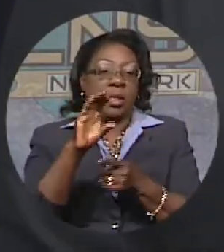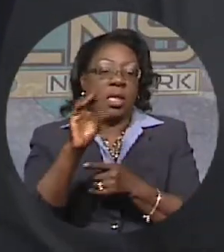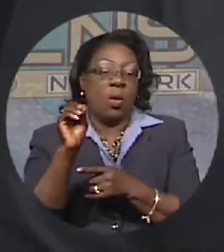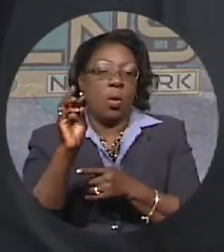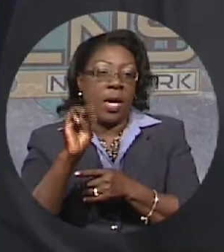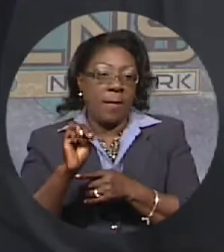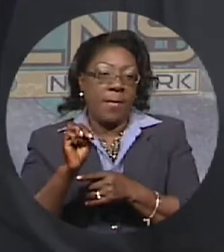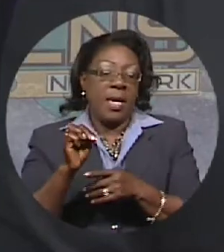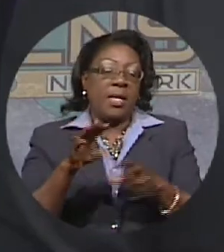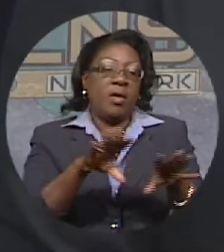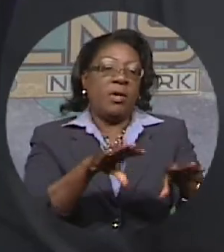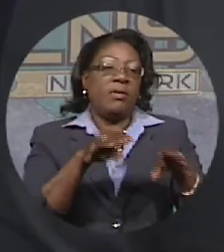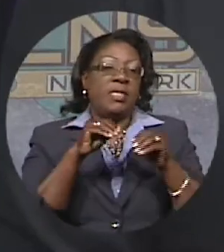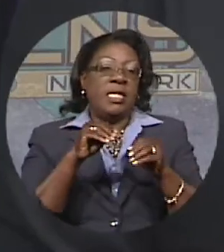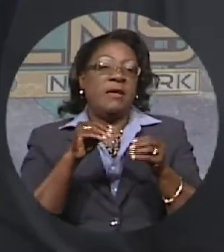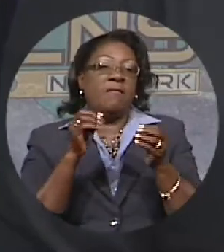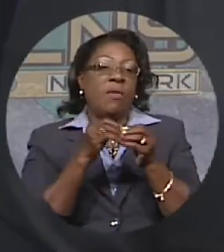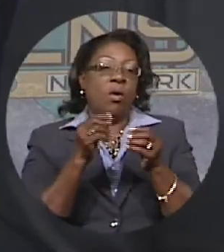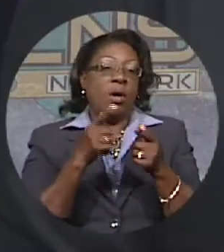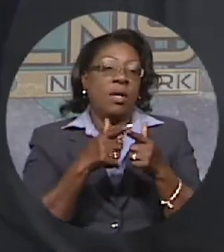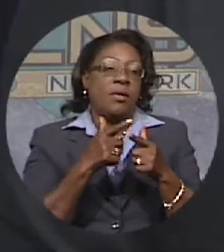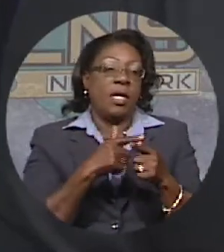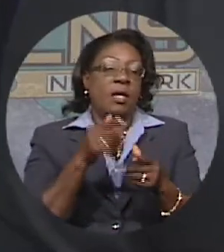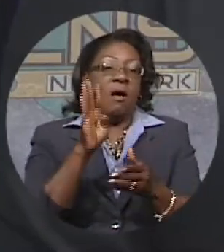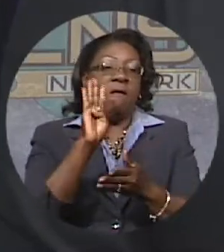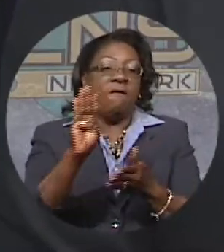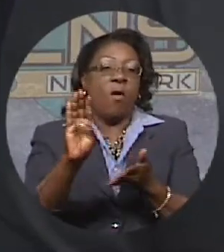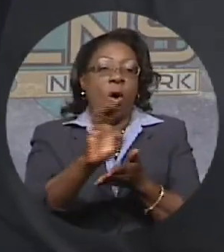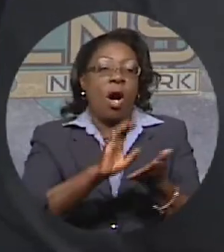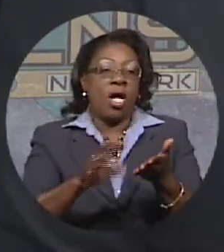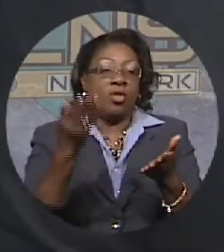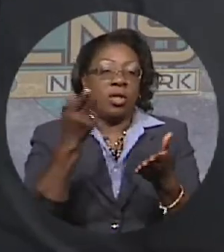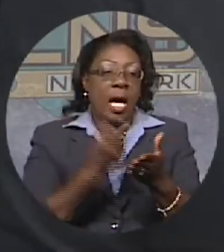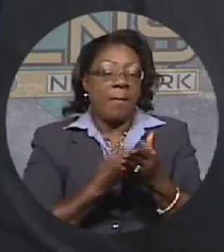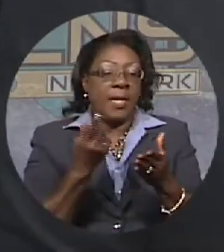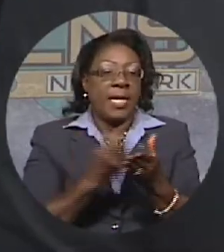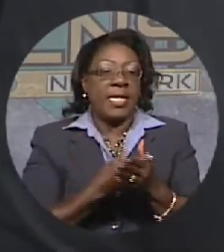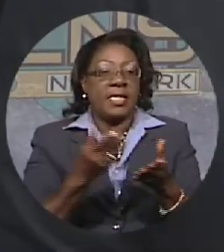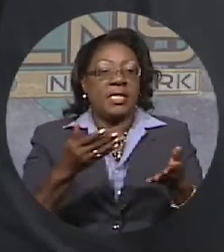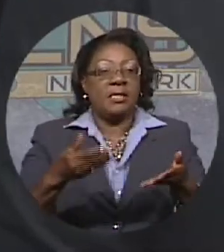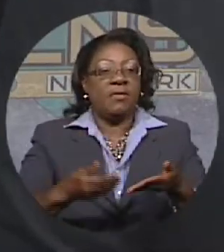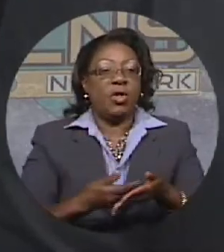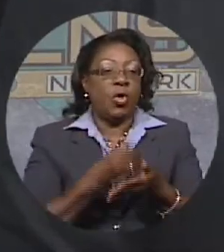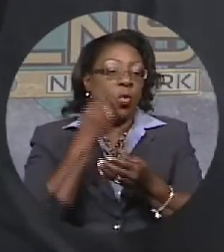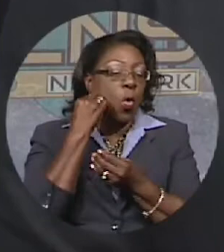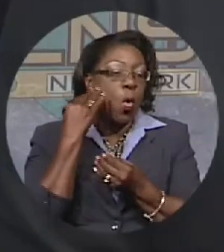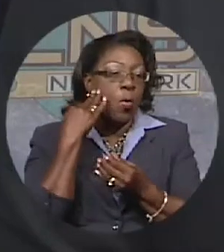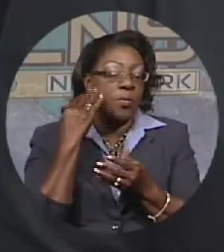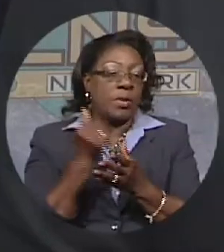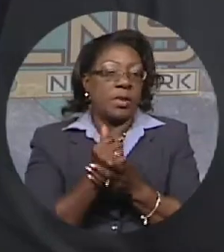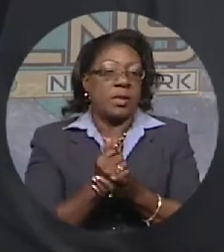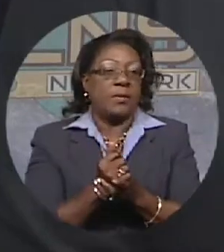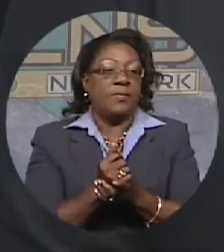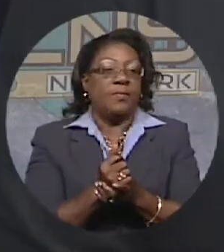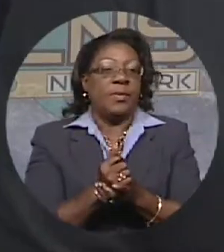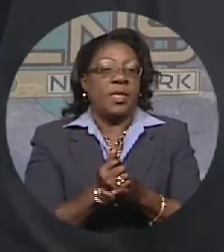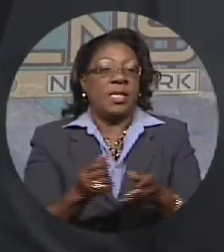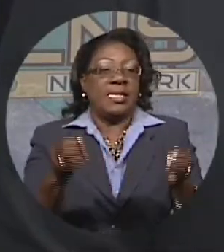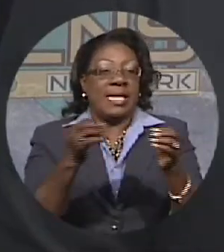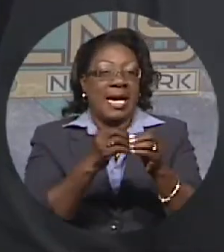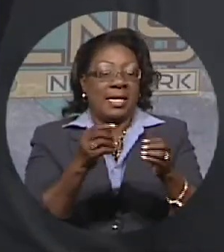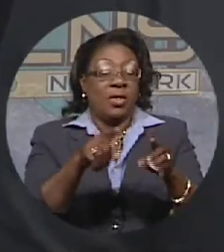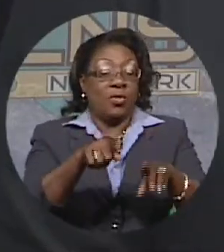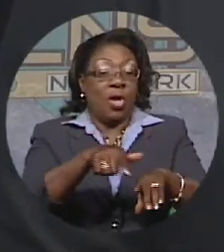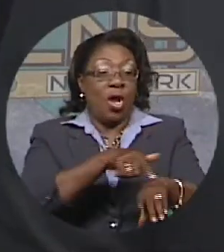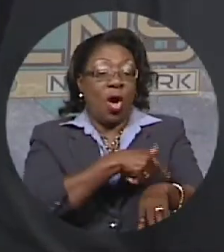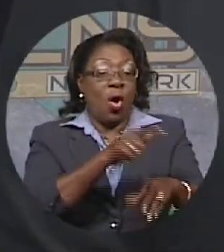400 new applications for housing. The 400 applications do not include other applications the corporation had previously received. The BMC